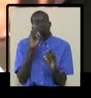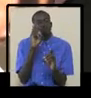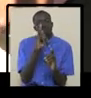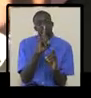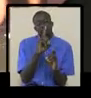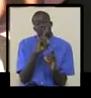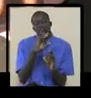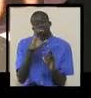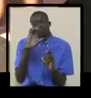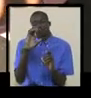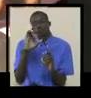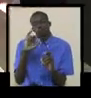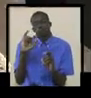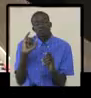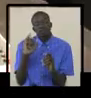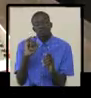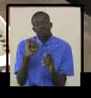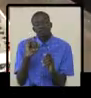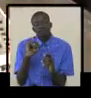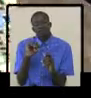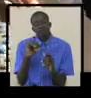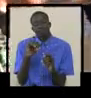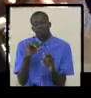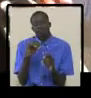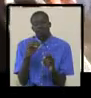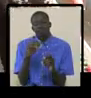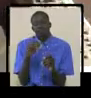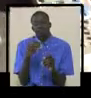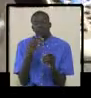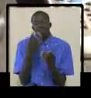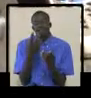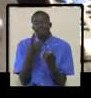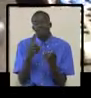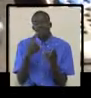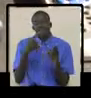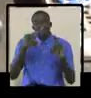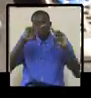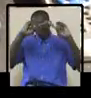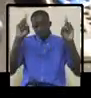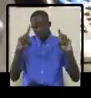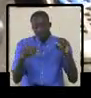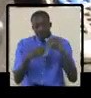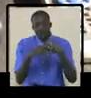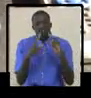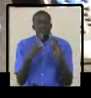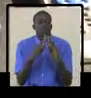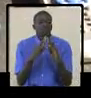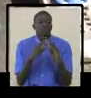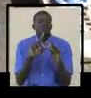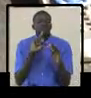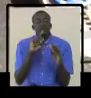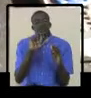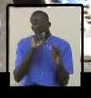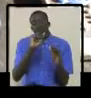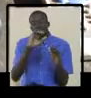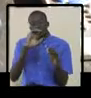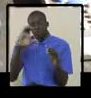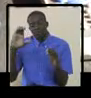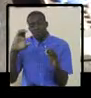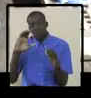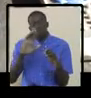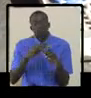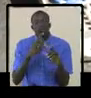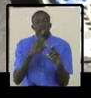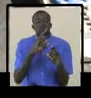DC. In contrast, mains electricity is alternating current or AC, where the